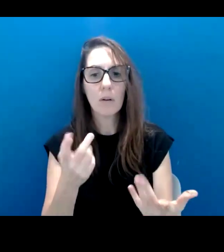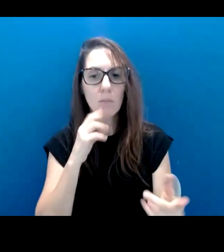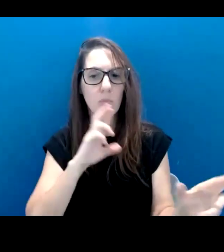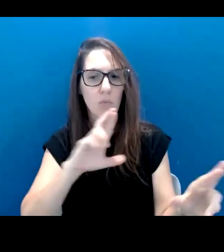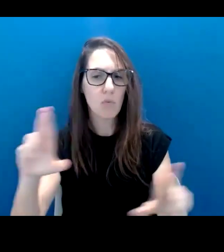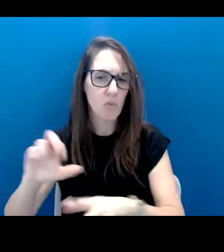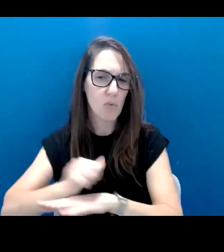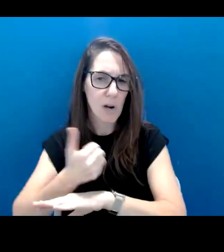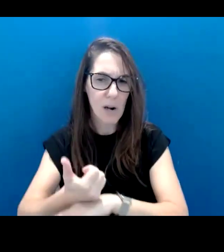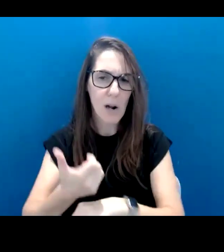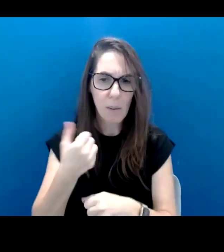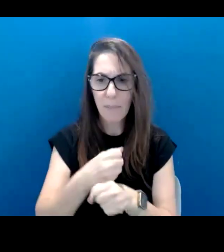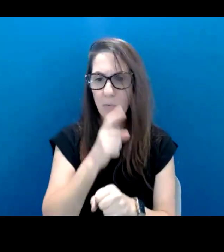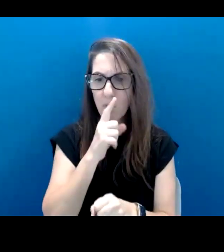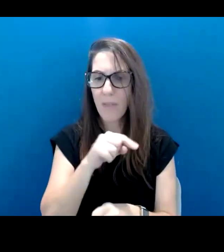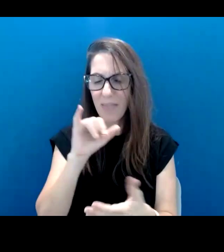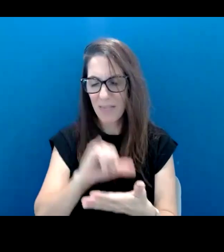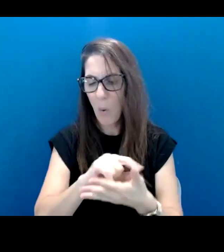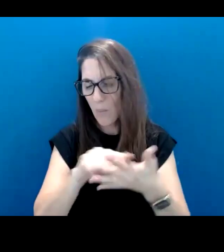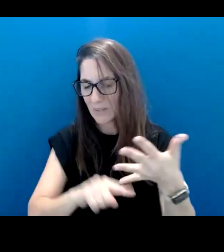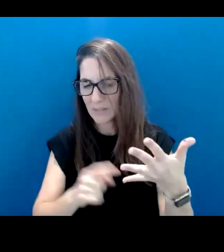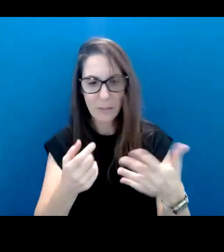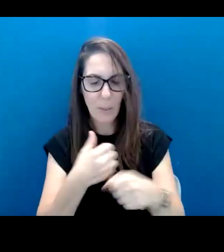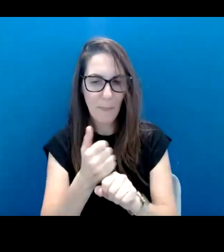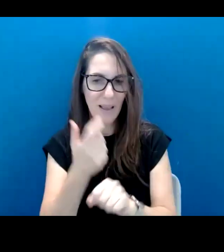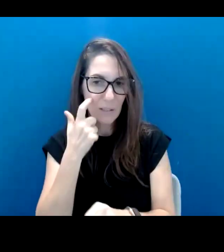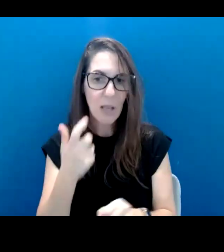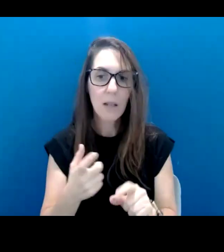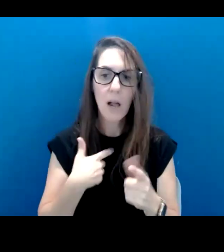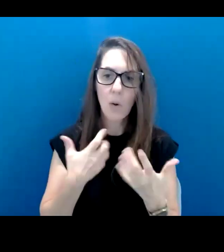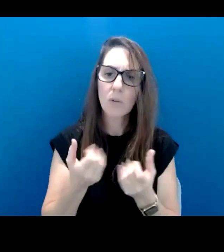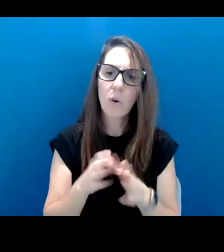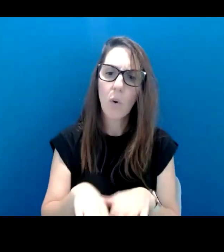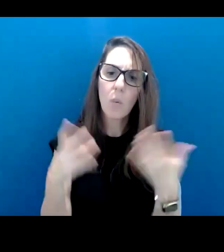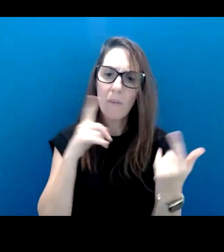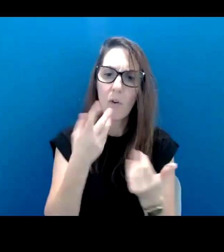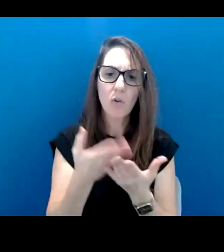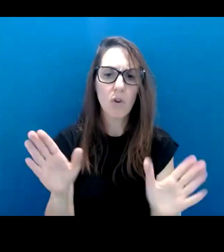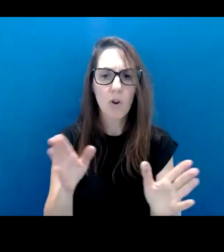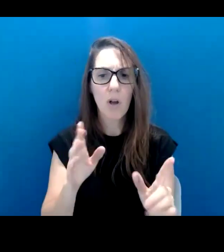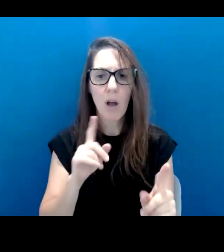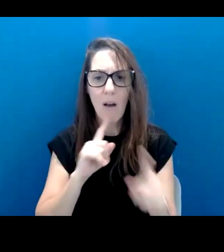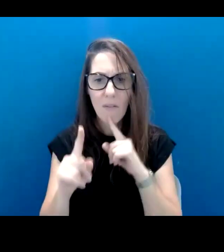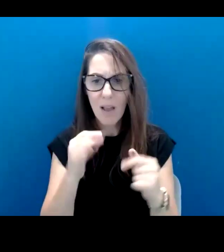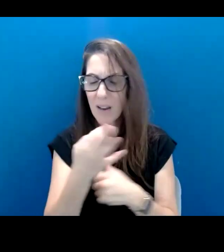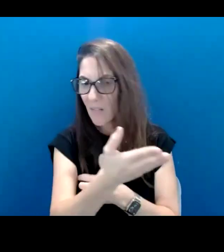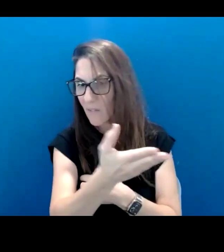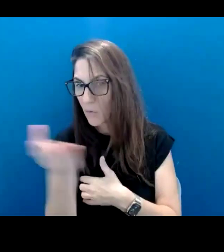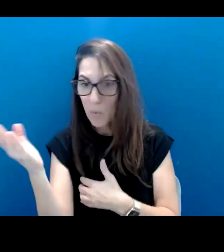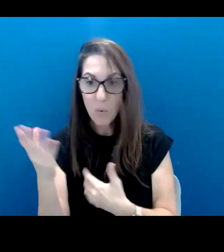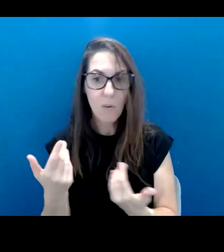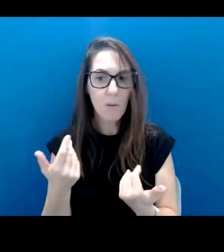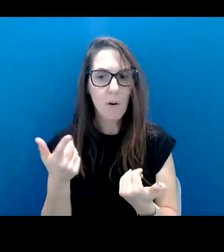sense. But I want to open up for like general conversation about like any of this if folks have views that they'd like to